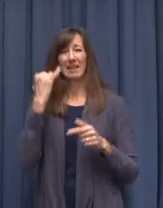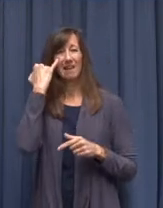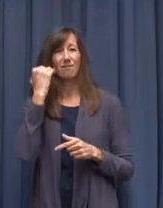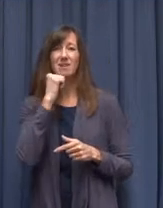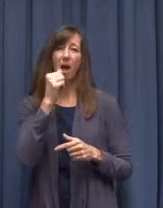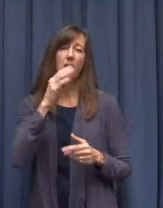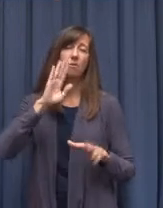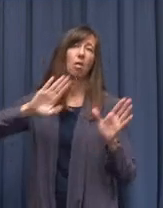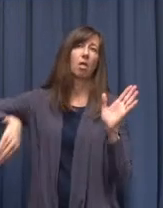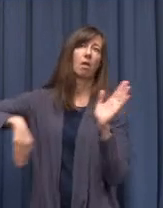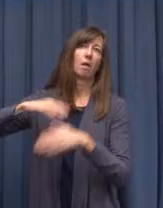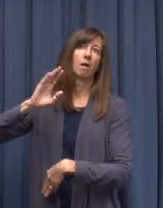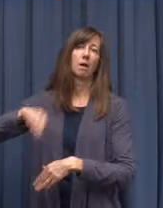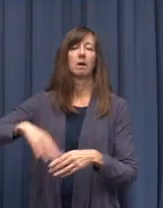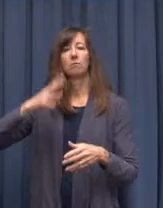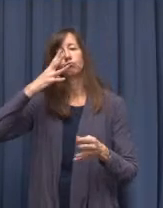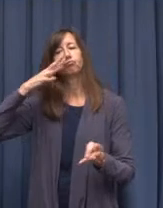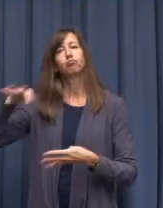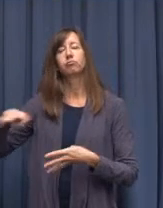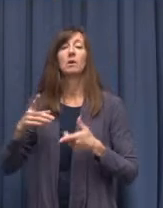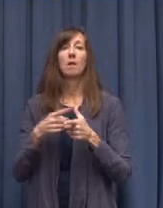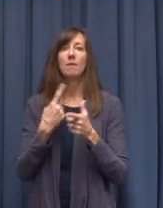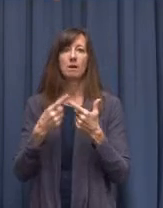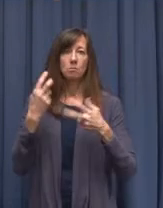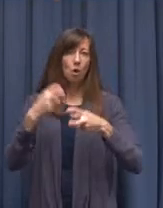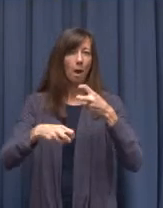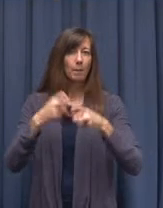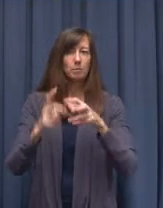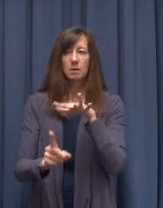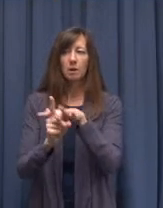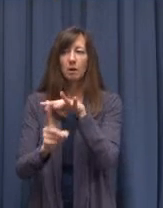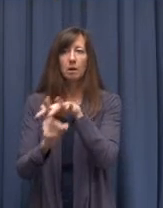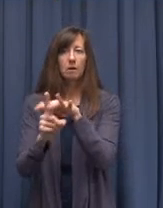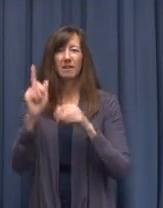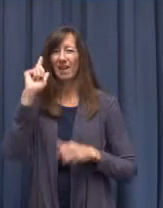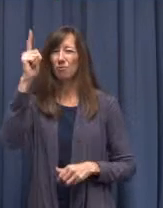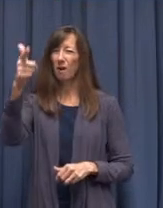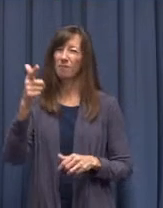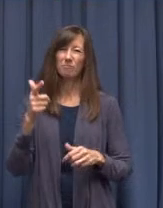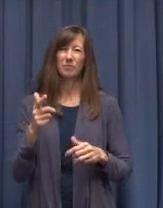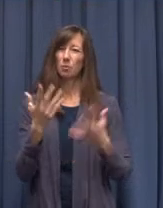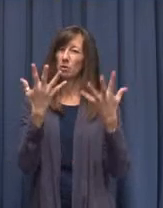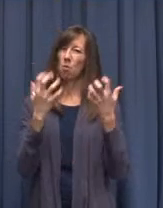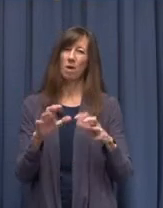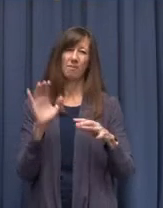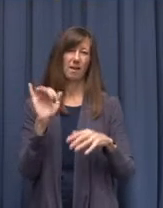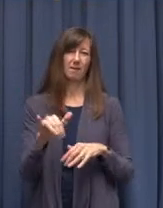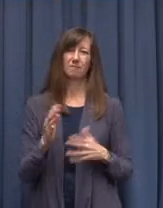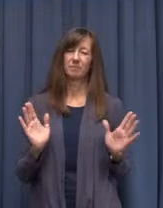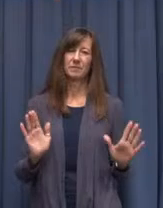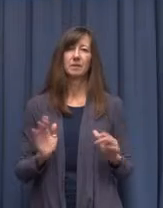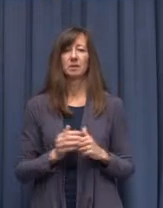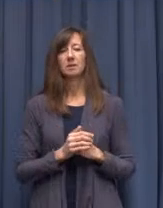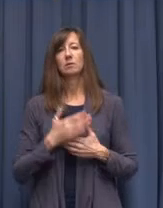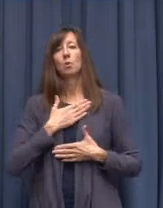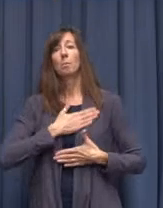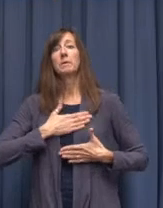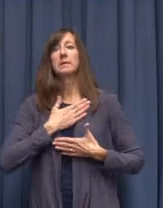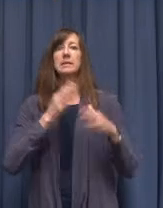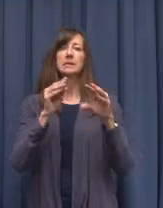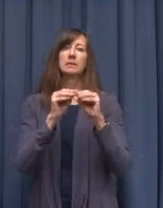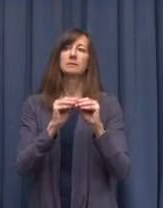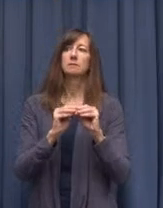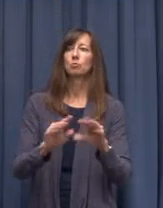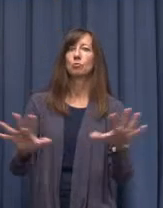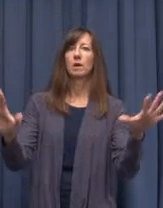and that's the last thing that any of us want, of course. So please spread the word to friends and